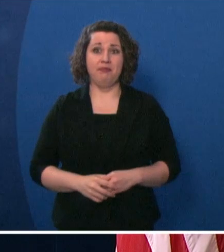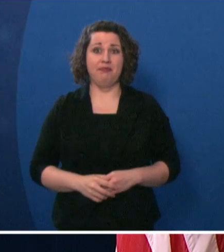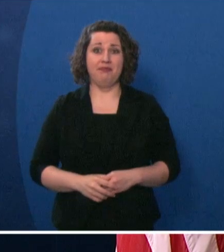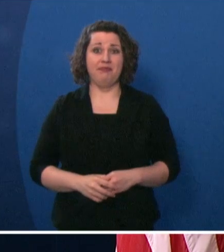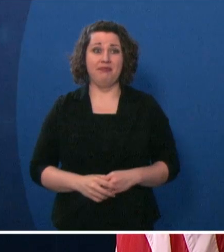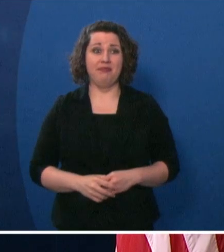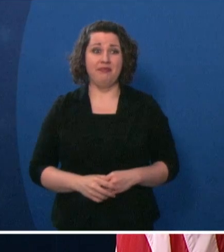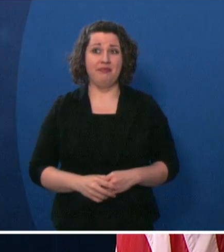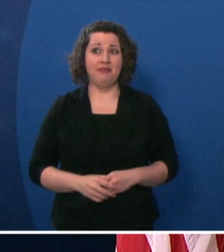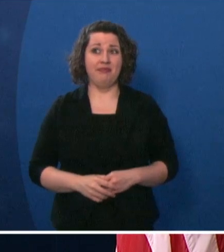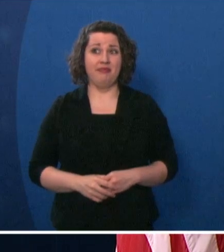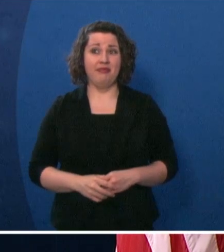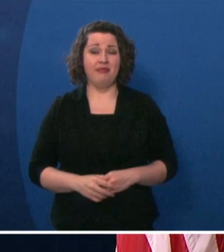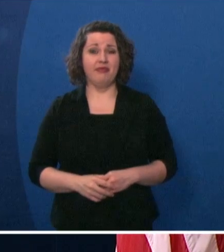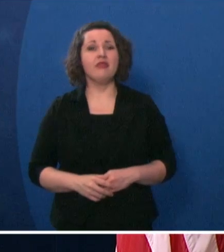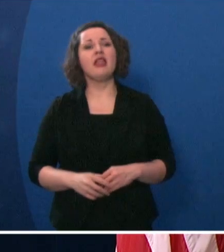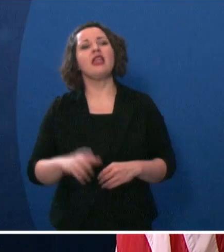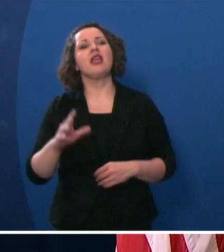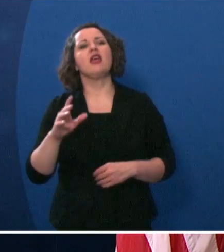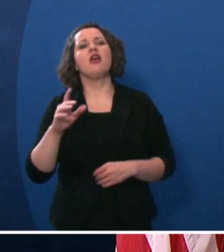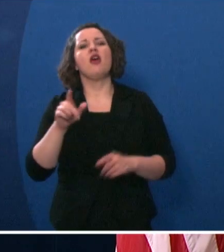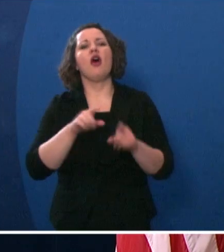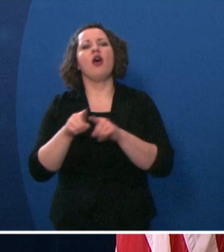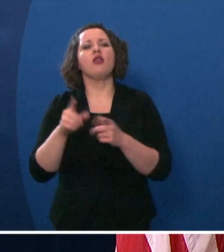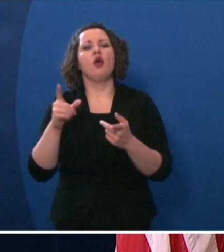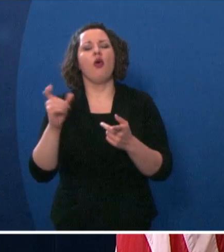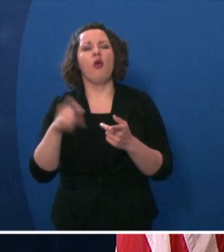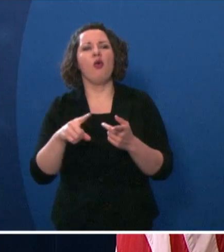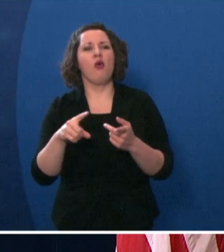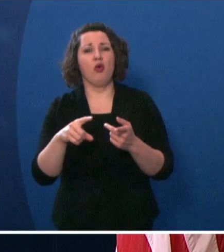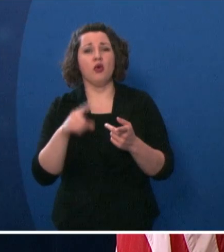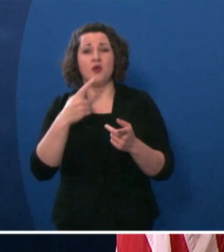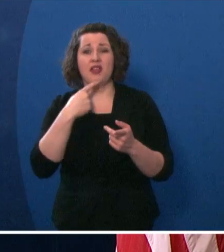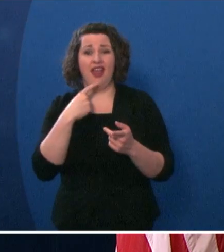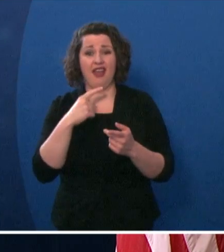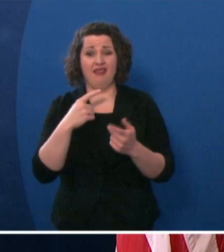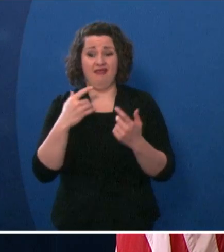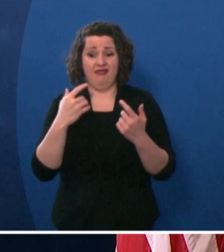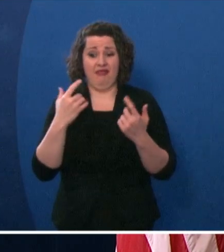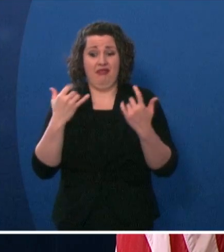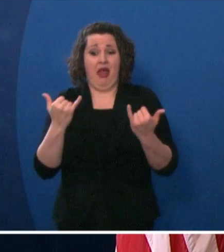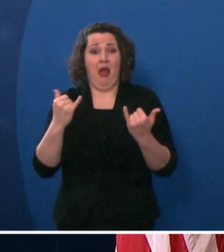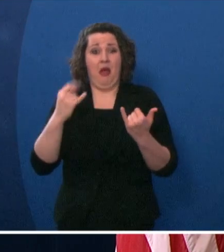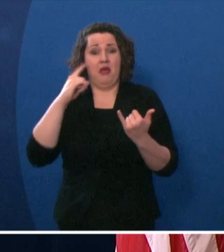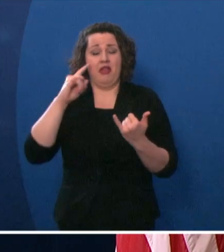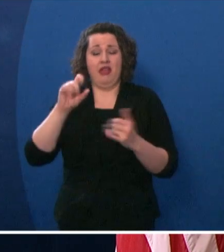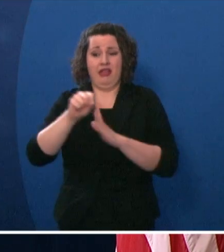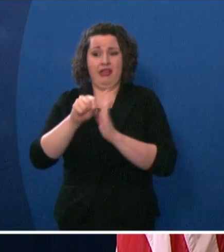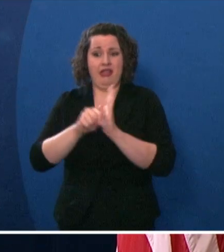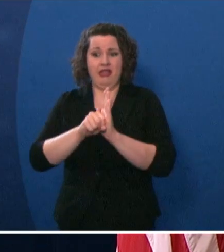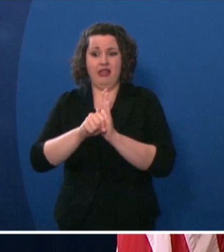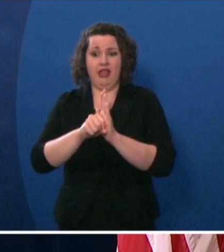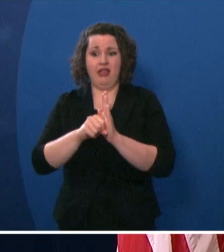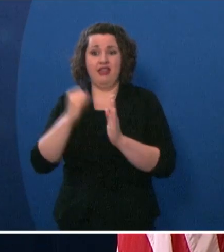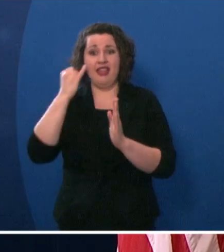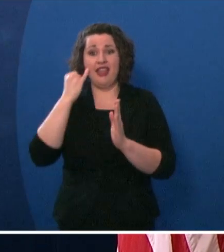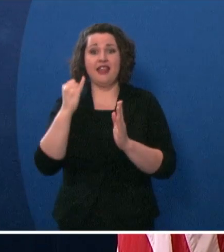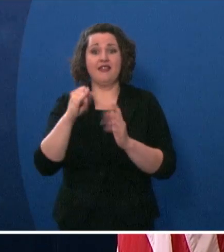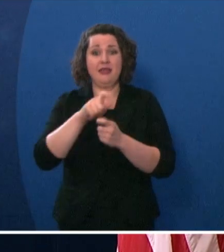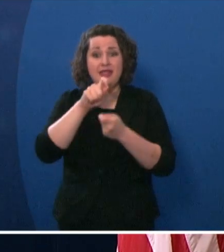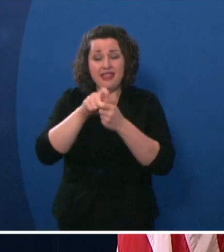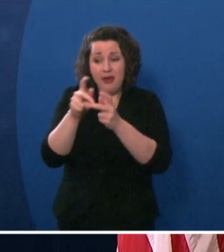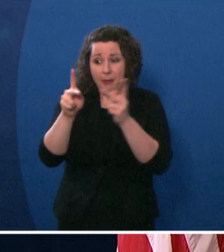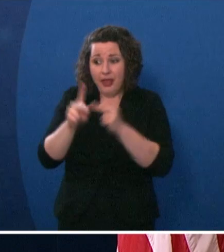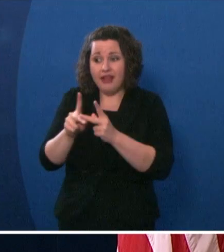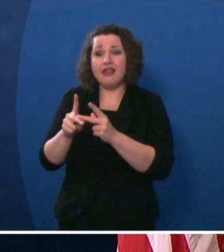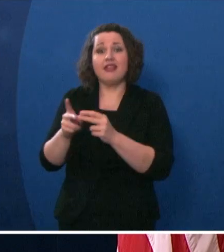And then you've talked a bit about, you know, how you believe the state now has the ability to, if you see spikes in certain places